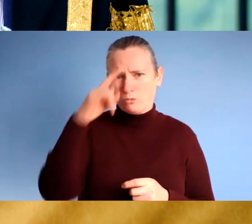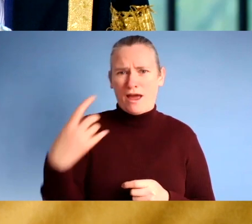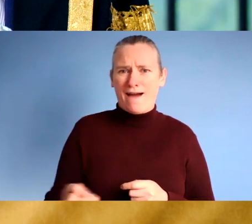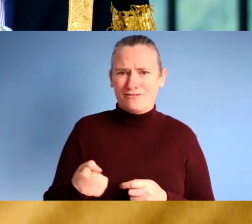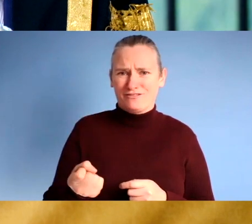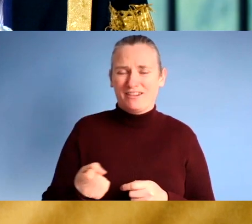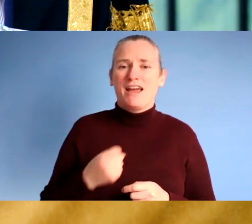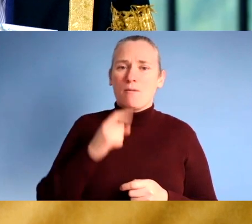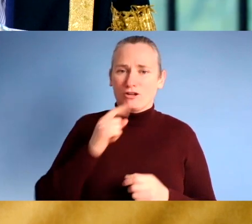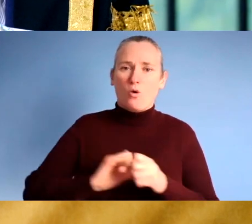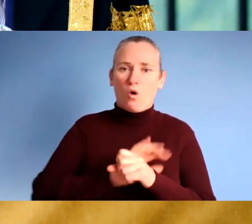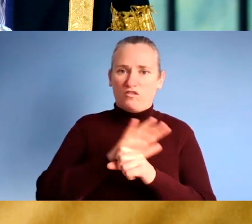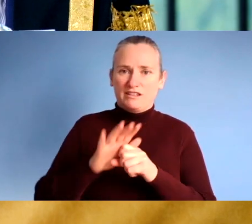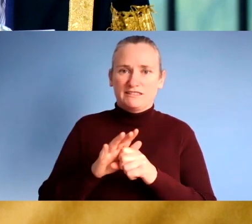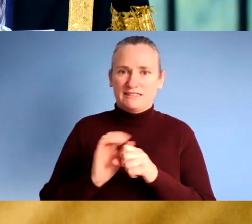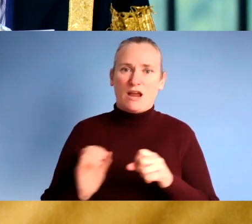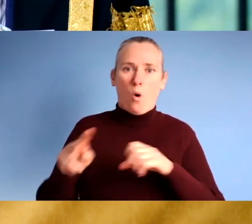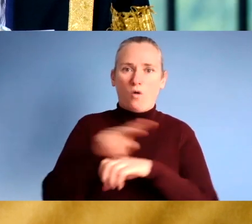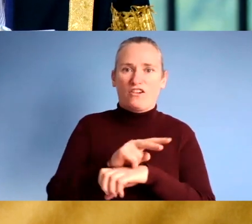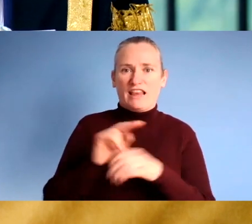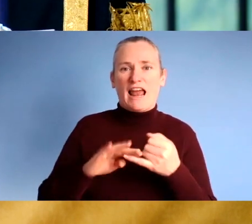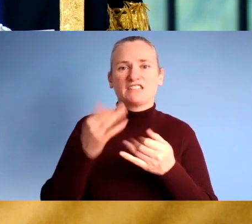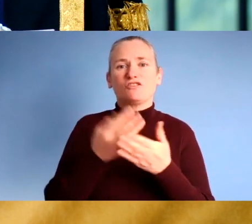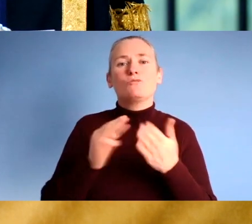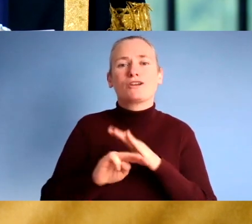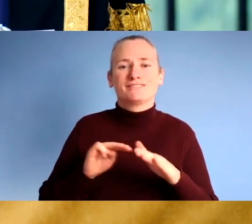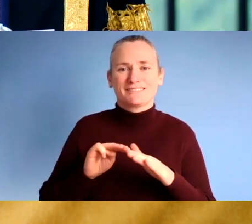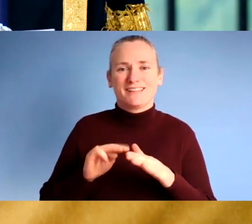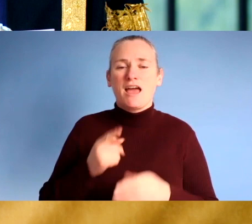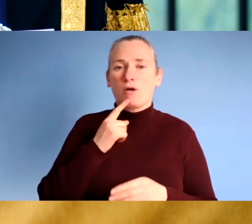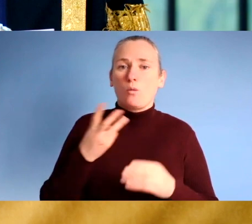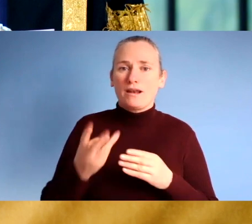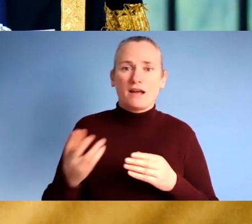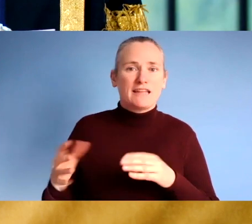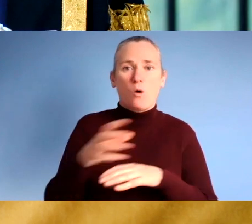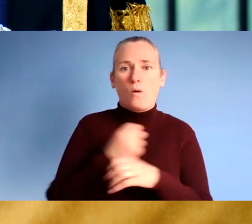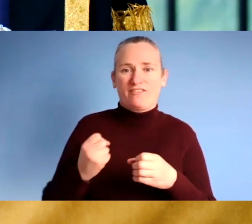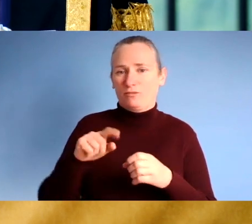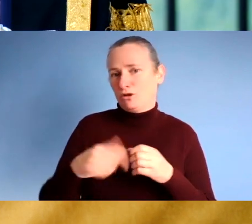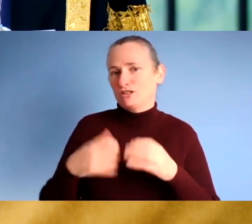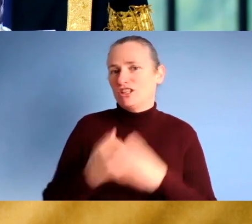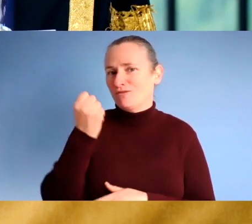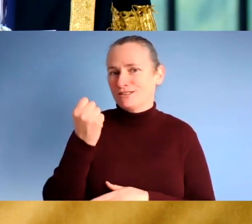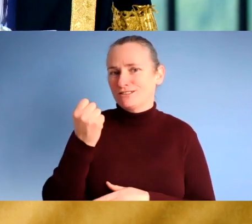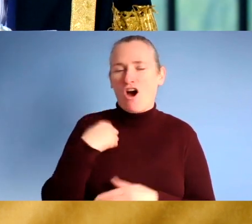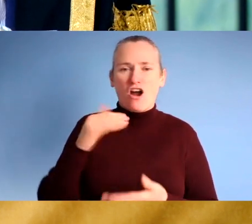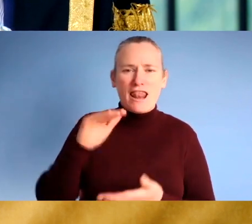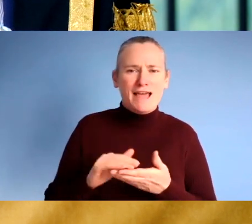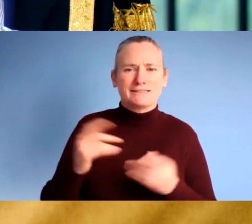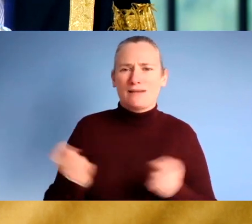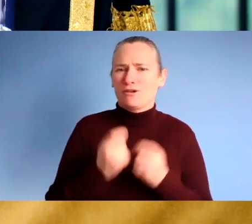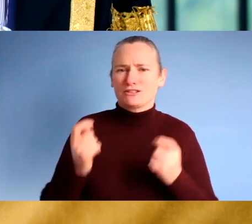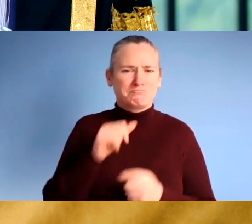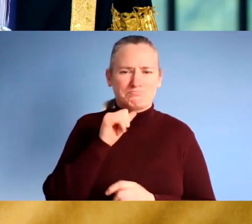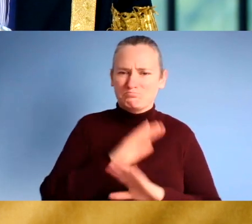COVID has taken all our lives over in the last number of months. But that's not going to take away from your achievement. It's not going to take away from the celebration that we're going to have